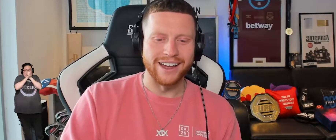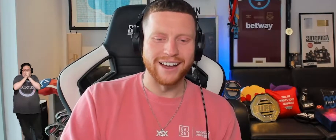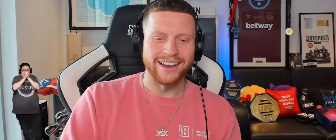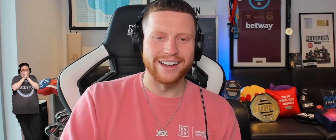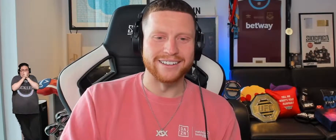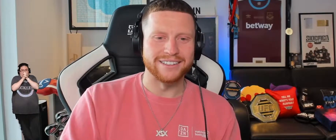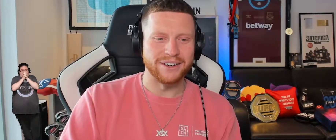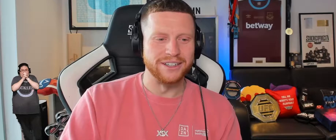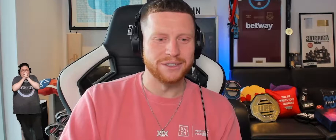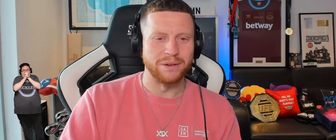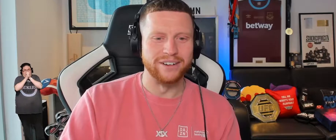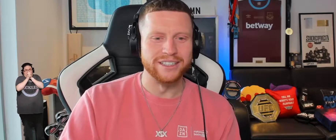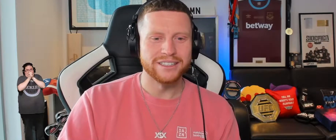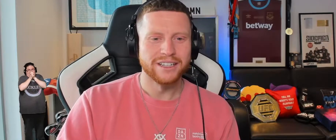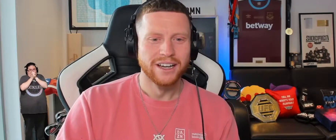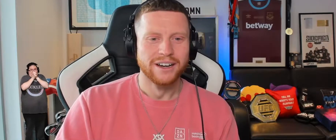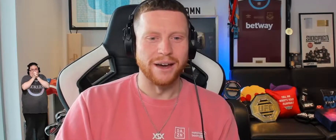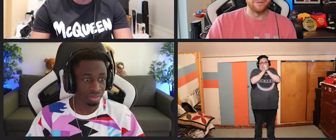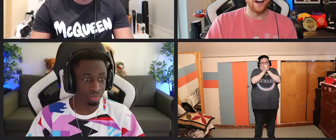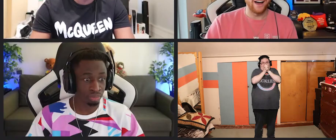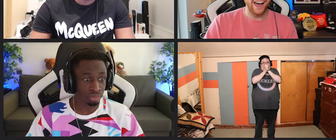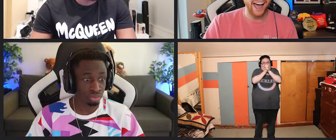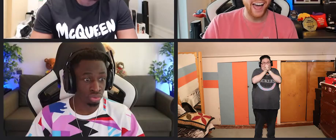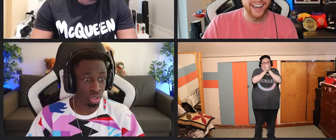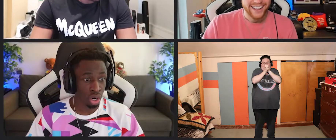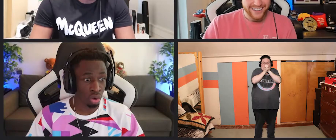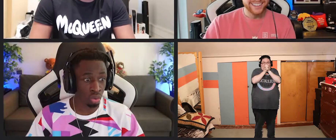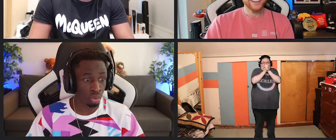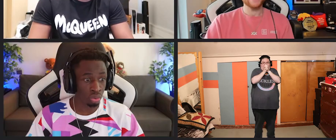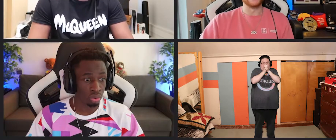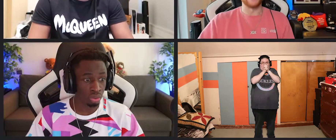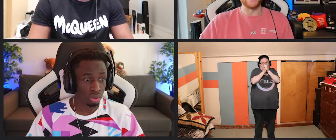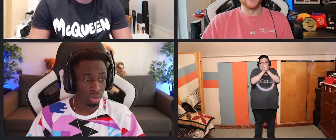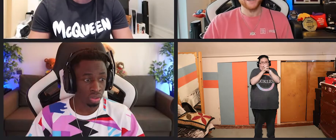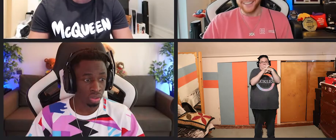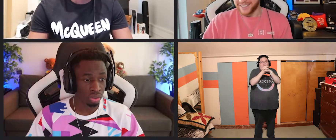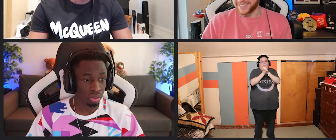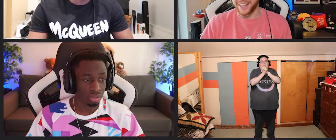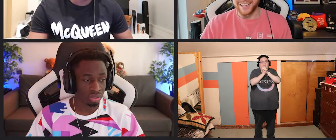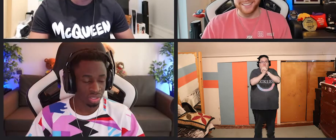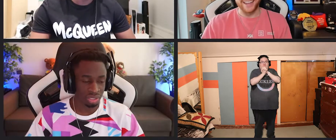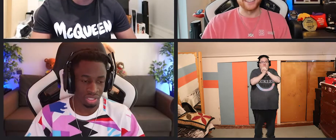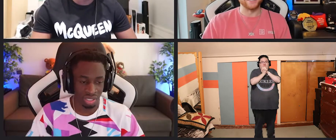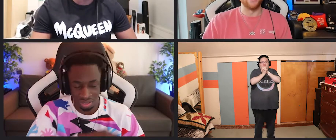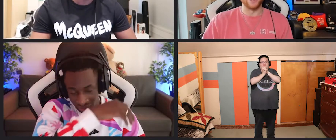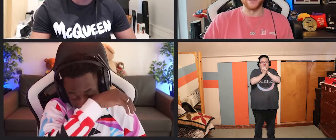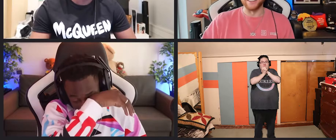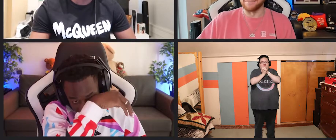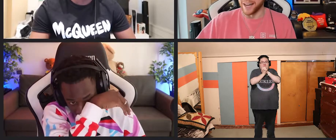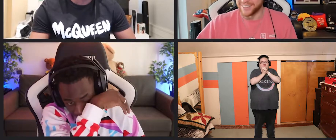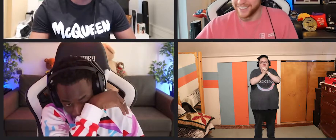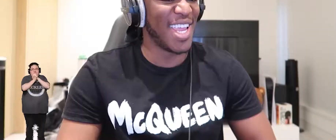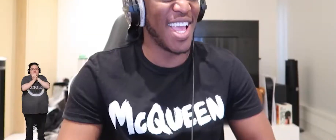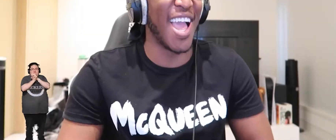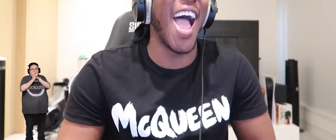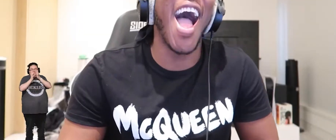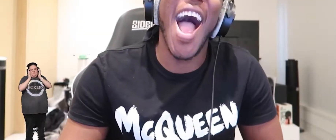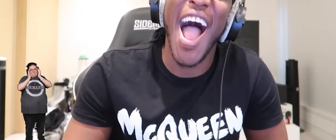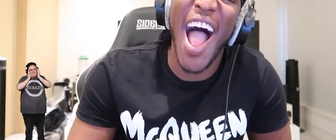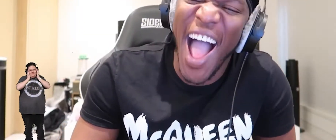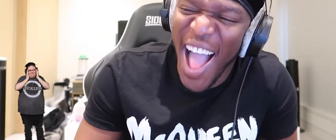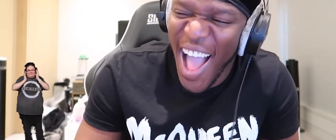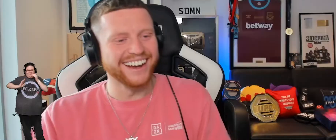filming like, this is a cool experience. I know. Steaks fucking in mud.